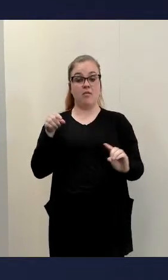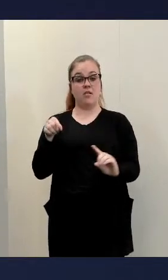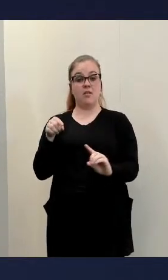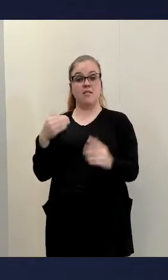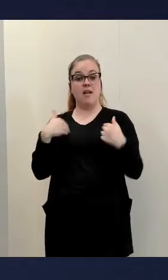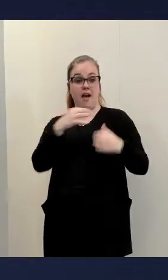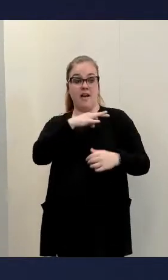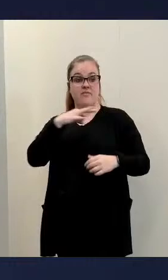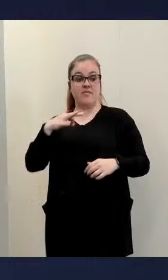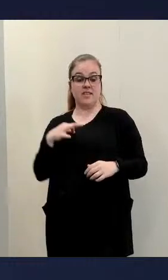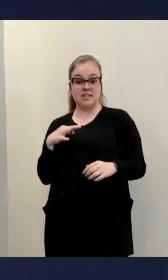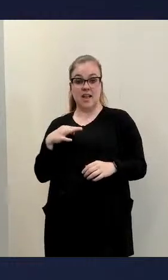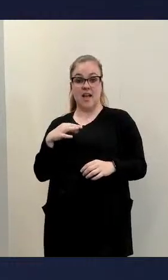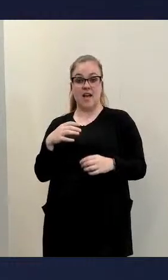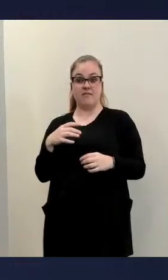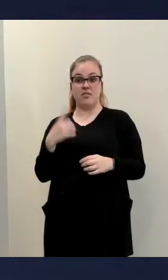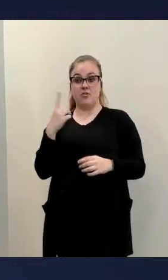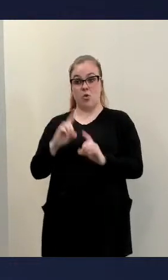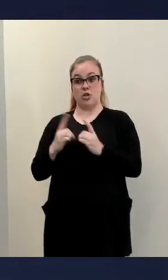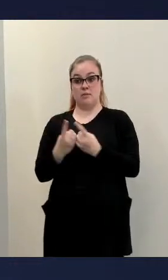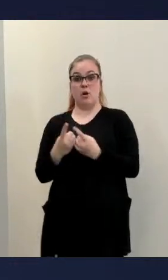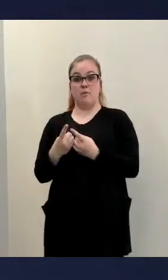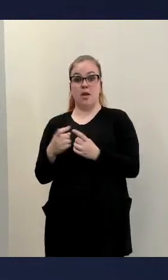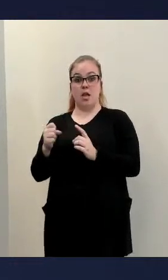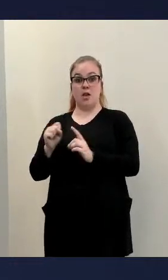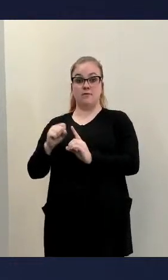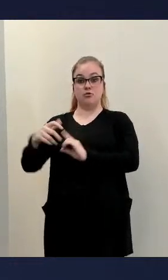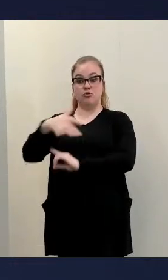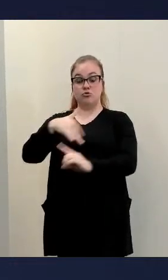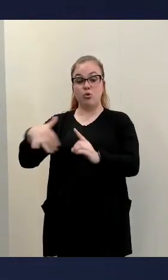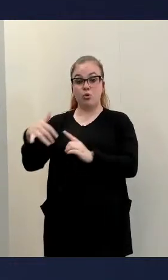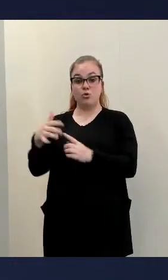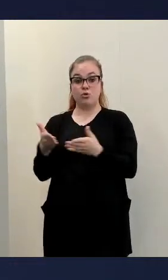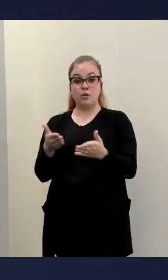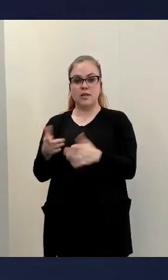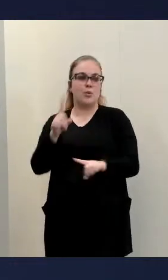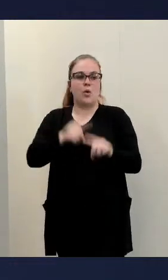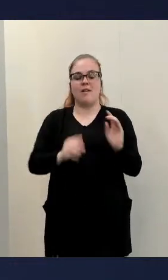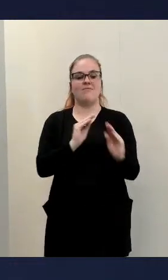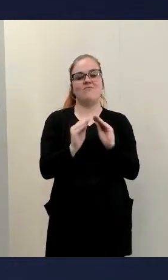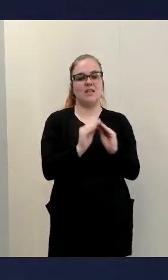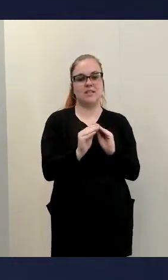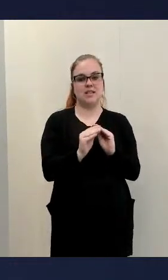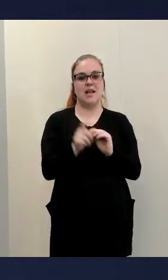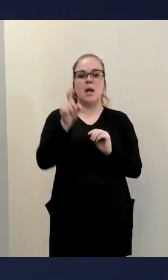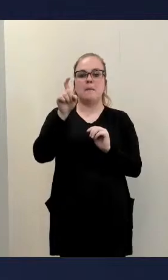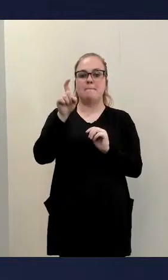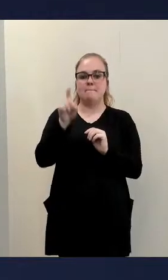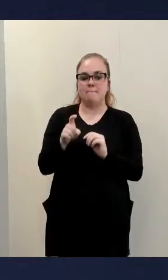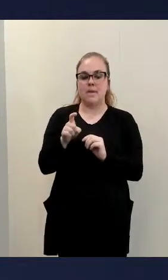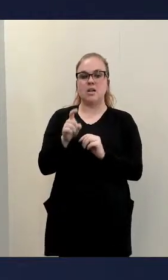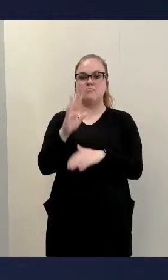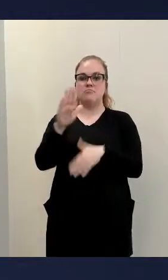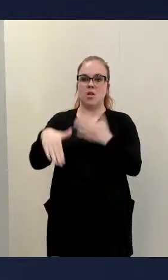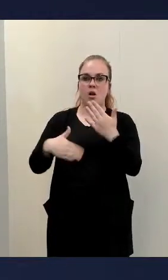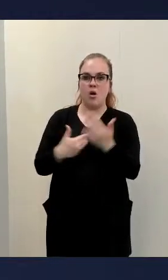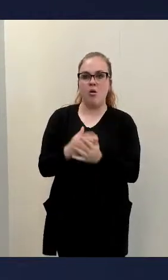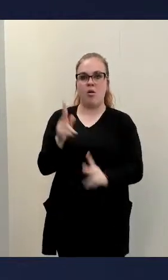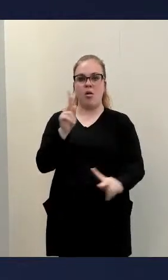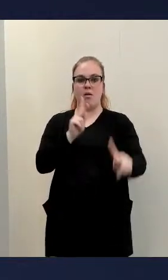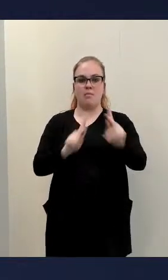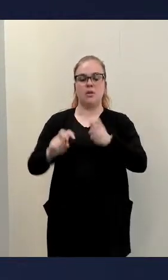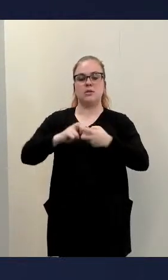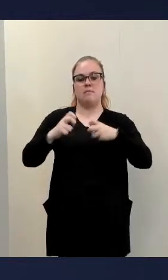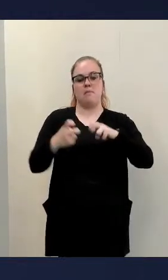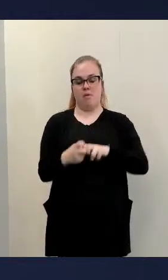the staff of the Department of Social Services, we could not fix equity. It has to be an all-person